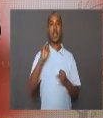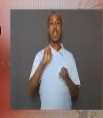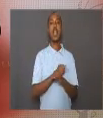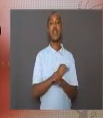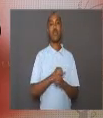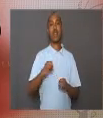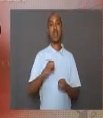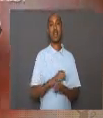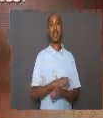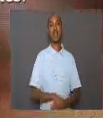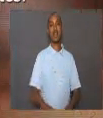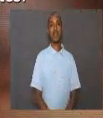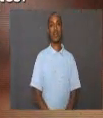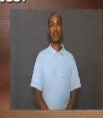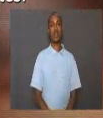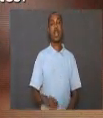inorganic.